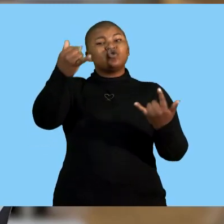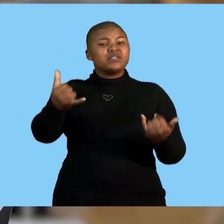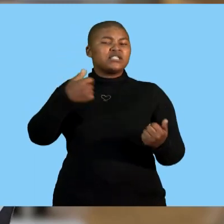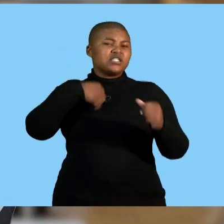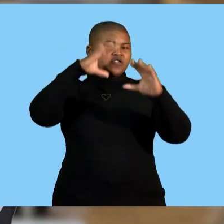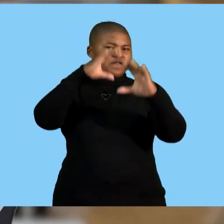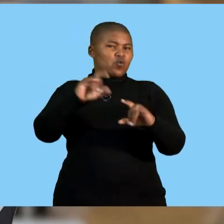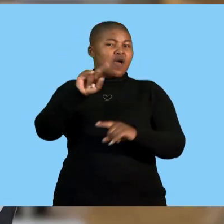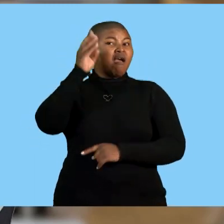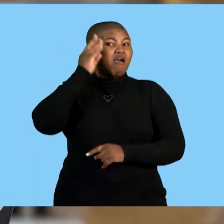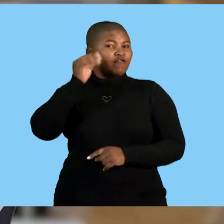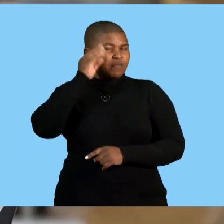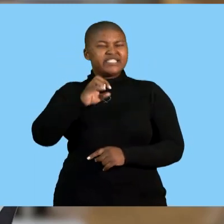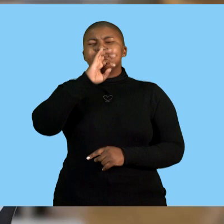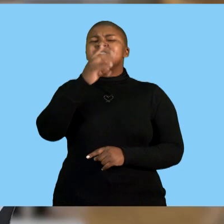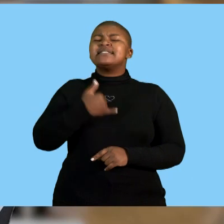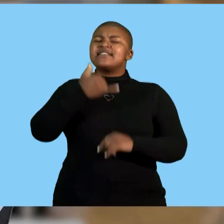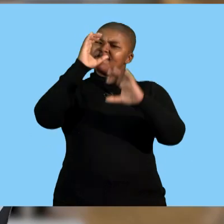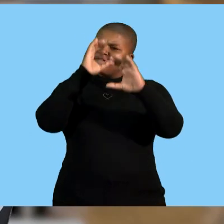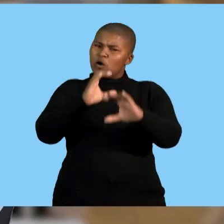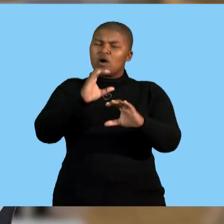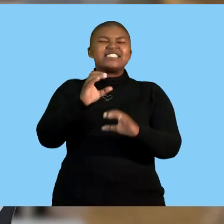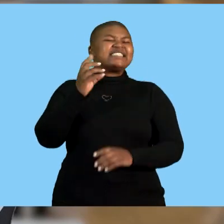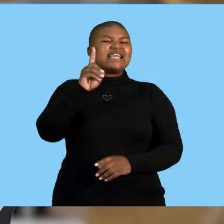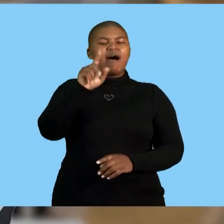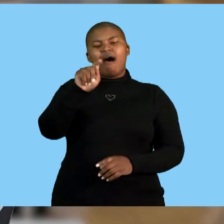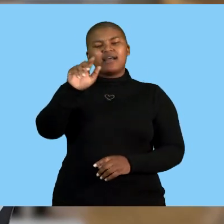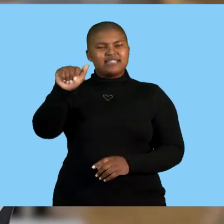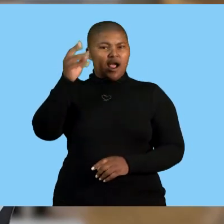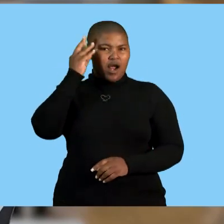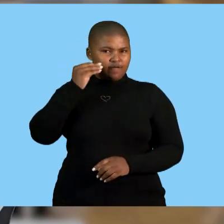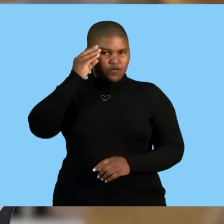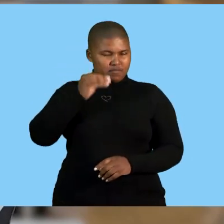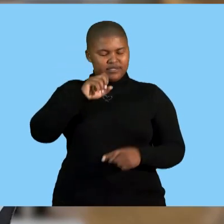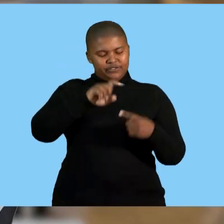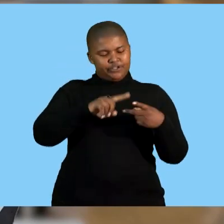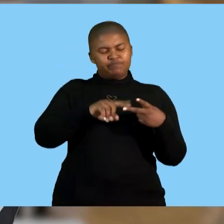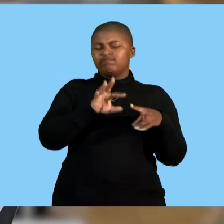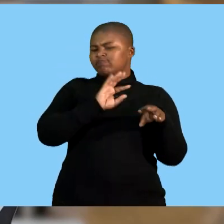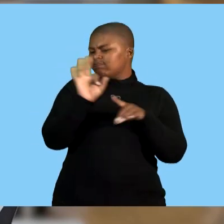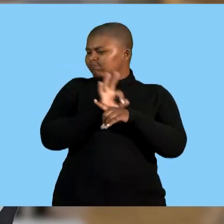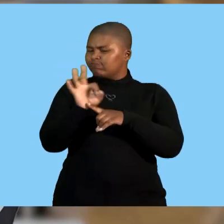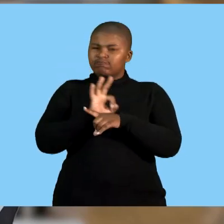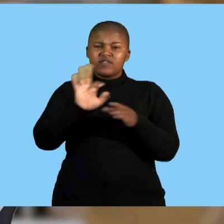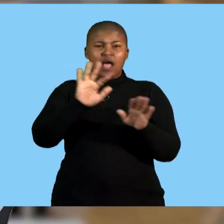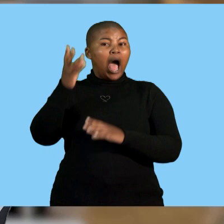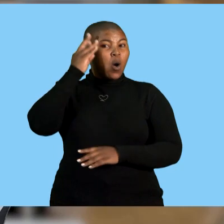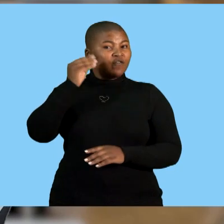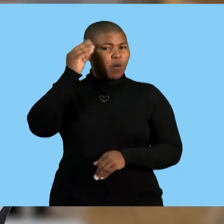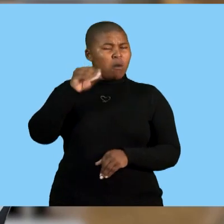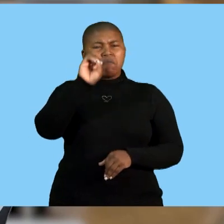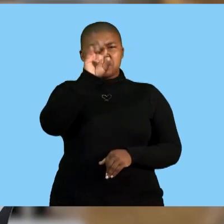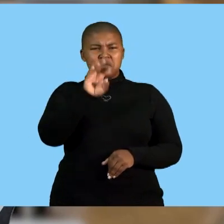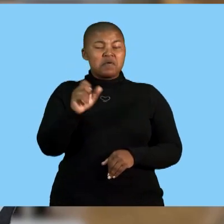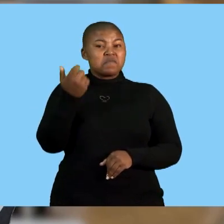we will be looking at developing questions, collecting data, classifying and organizing data, but we'll be